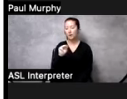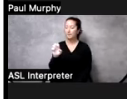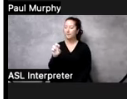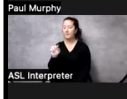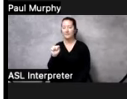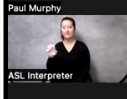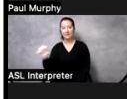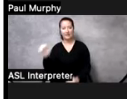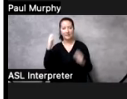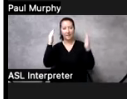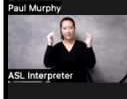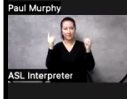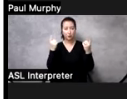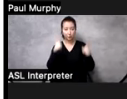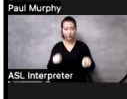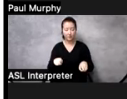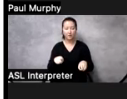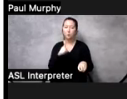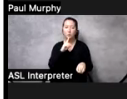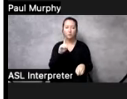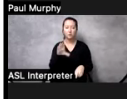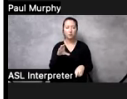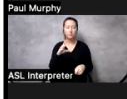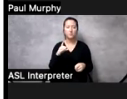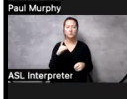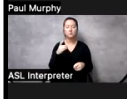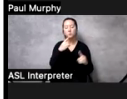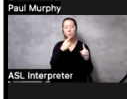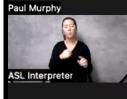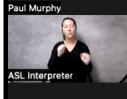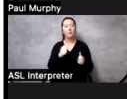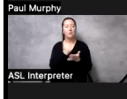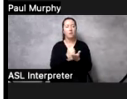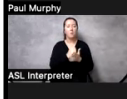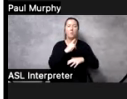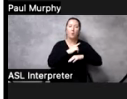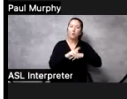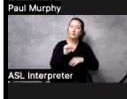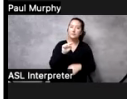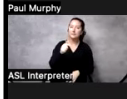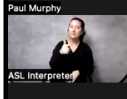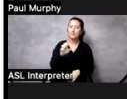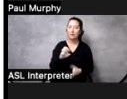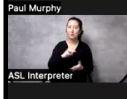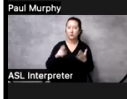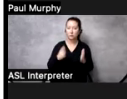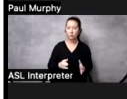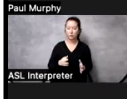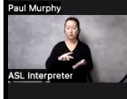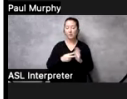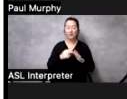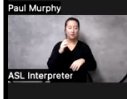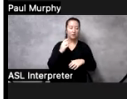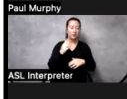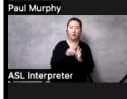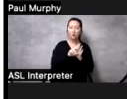it's really a document that's intended to help early stage researchers, so especially undergraduates who might just be